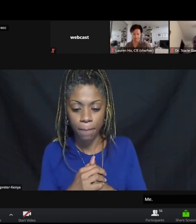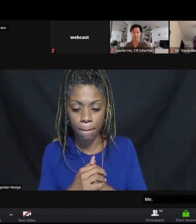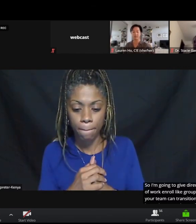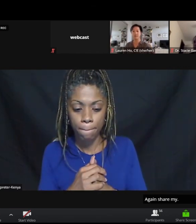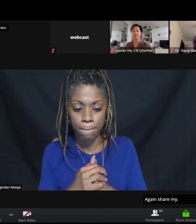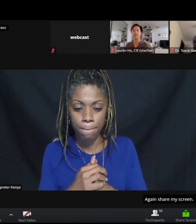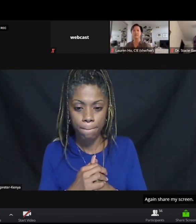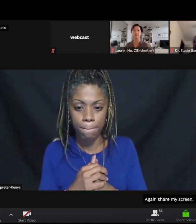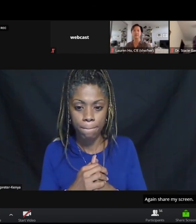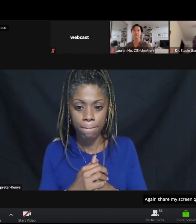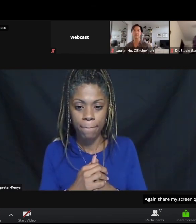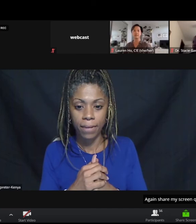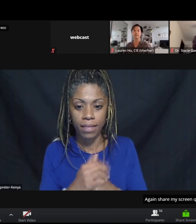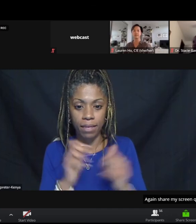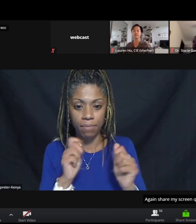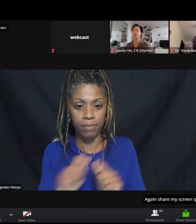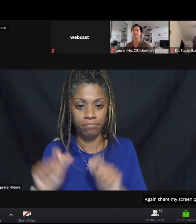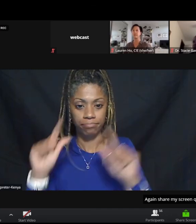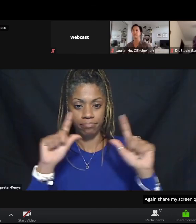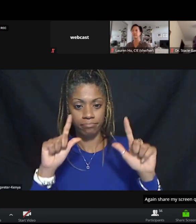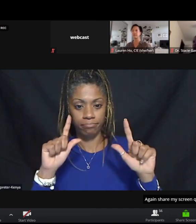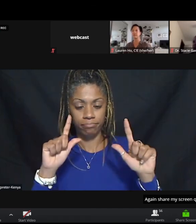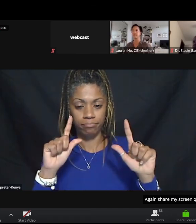share my screen real quickly.